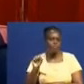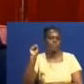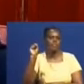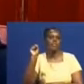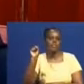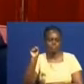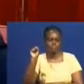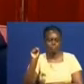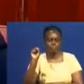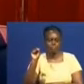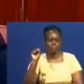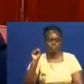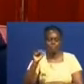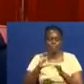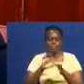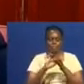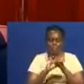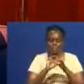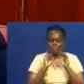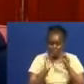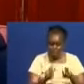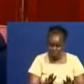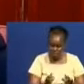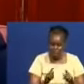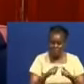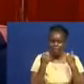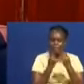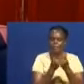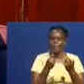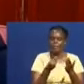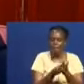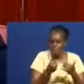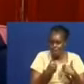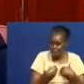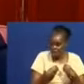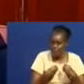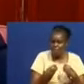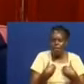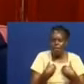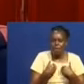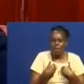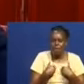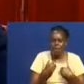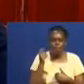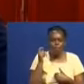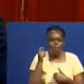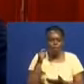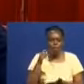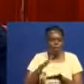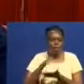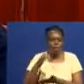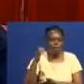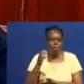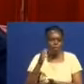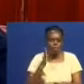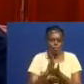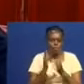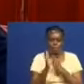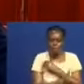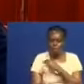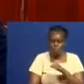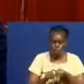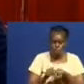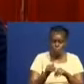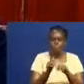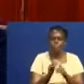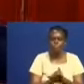They are partyless, they are tribeless, they don't have money, they just have bundles and a phone. And they'll stop this country to